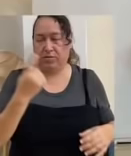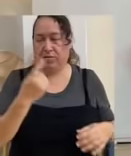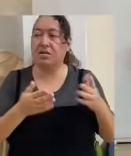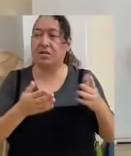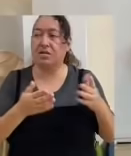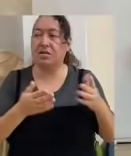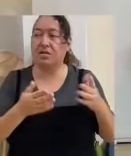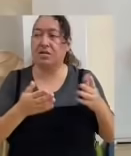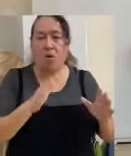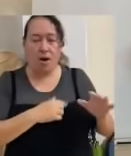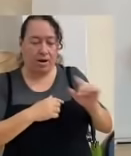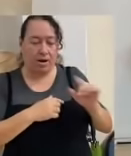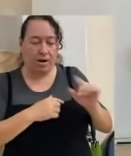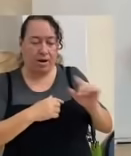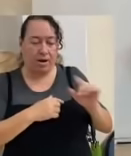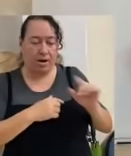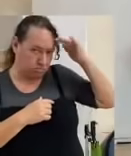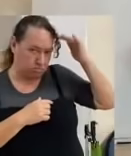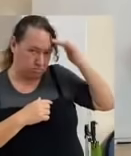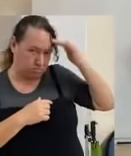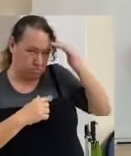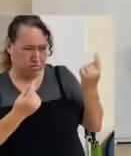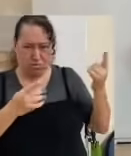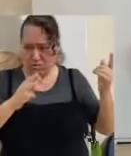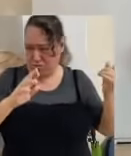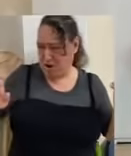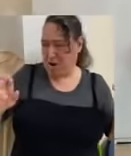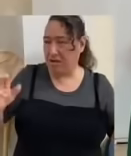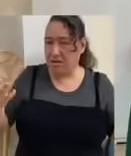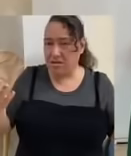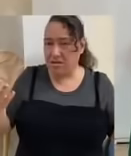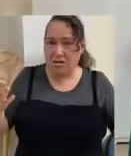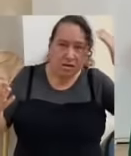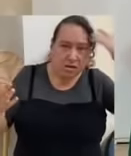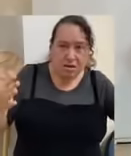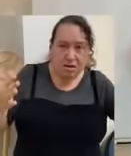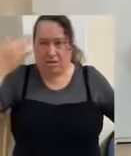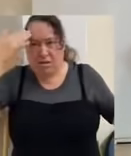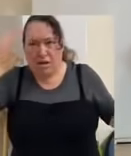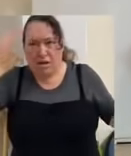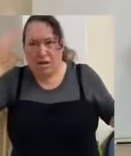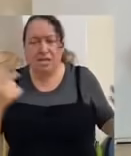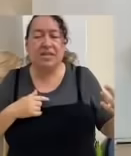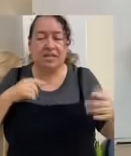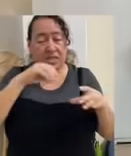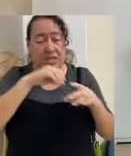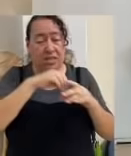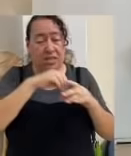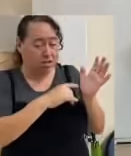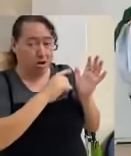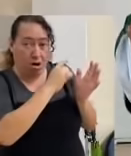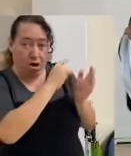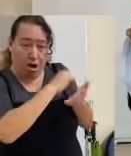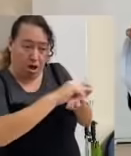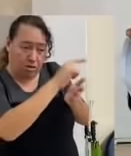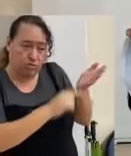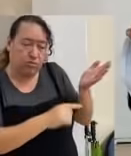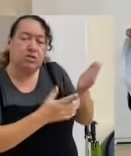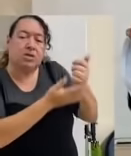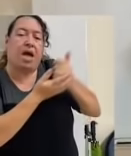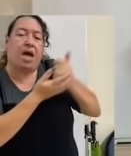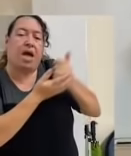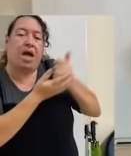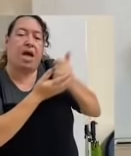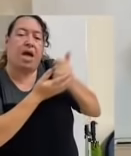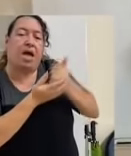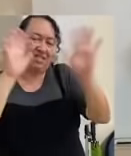hand know what your right hand is doing. Not knowing. And this gospel comes to help us this Sunday. It's a